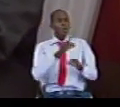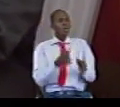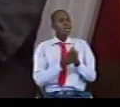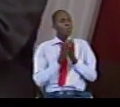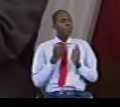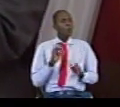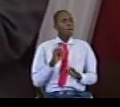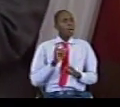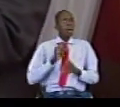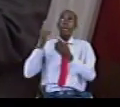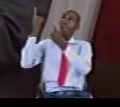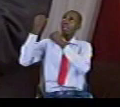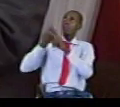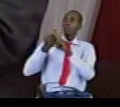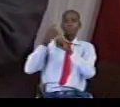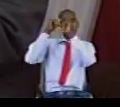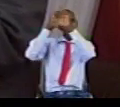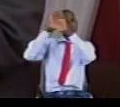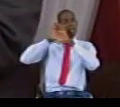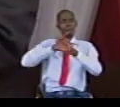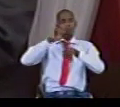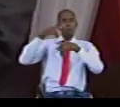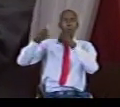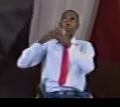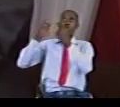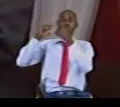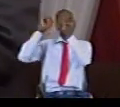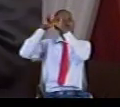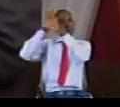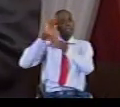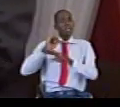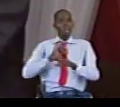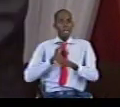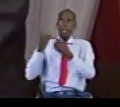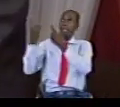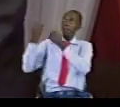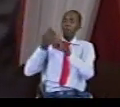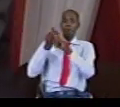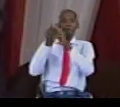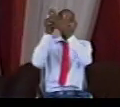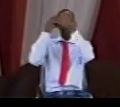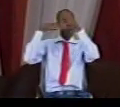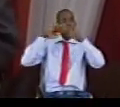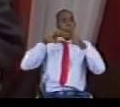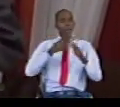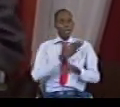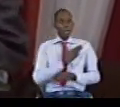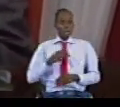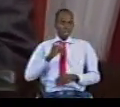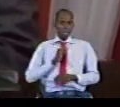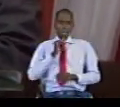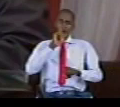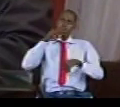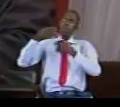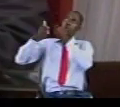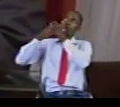the Father. I'm going back to the Father. I came from heaven and I'm going back to heaven. It says, reaching in